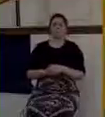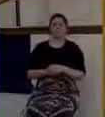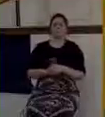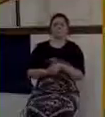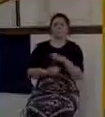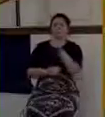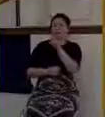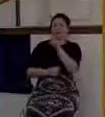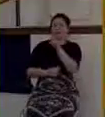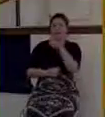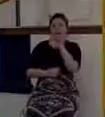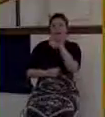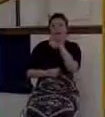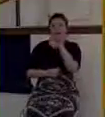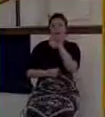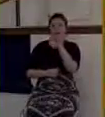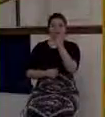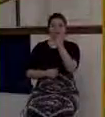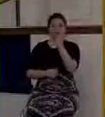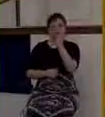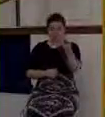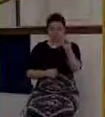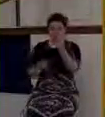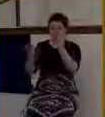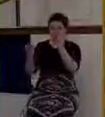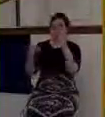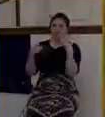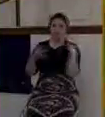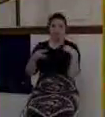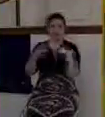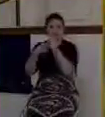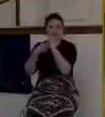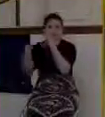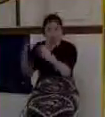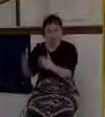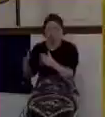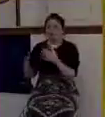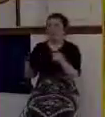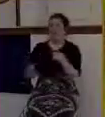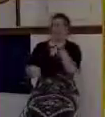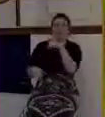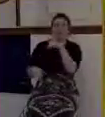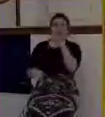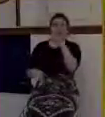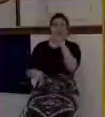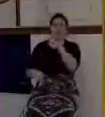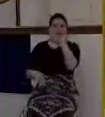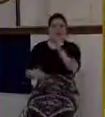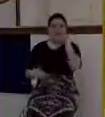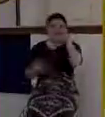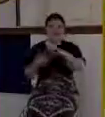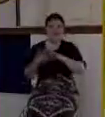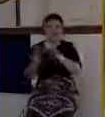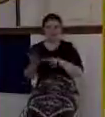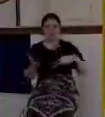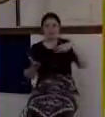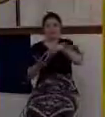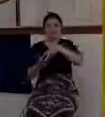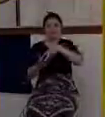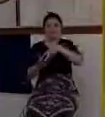death. They did not believe in the resurrection. One country preacher said that's why they were sad, you see,